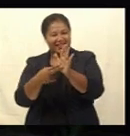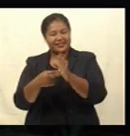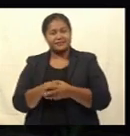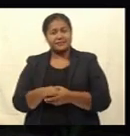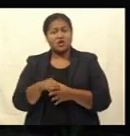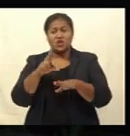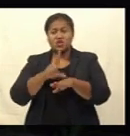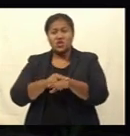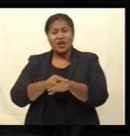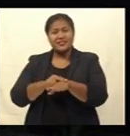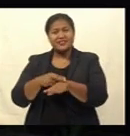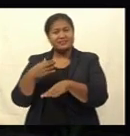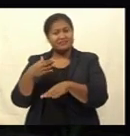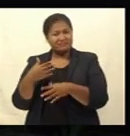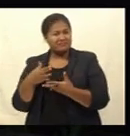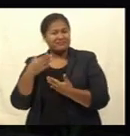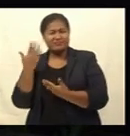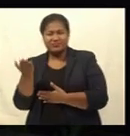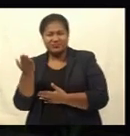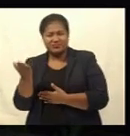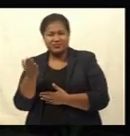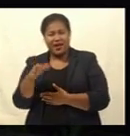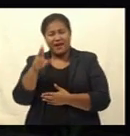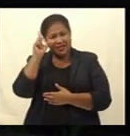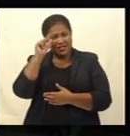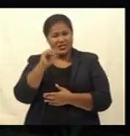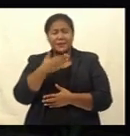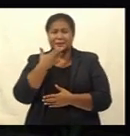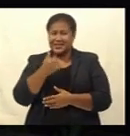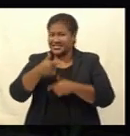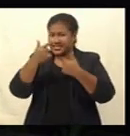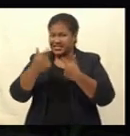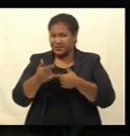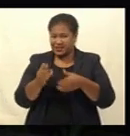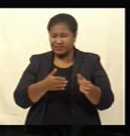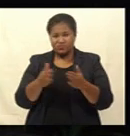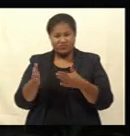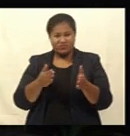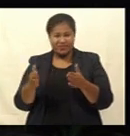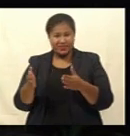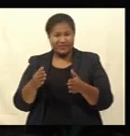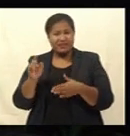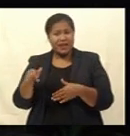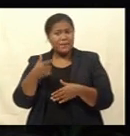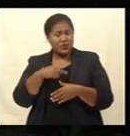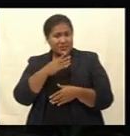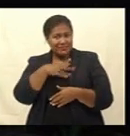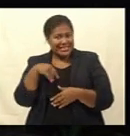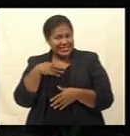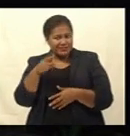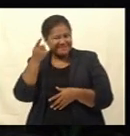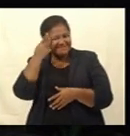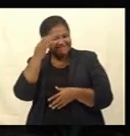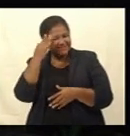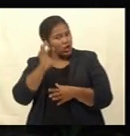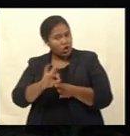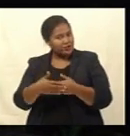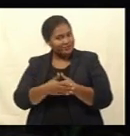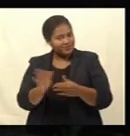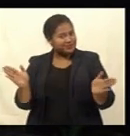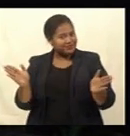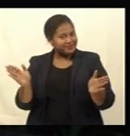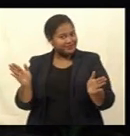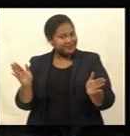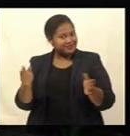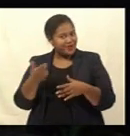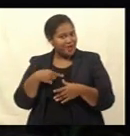and reminding Fijians to limit border movement, and the ministry is not even considering lifting all these restrictions, as it